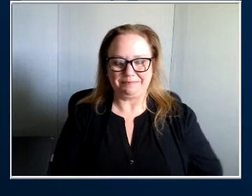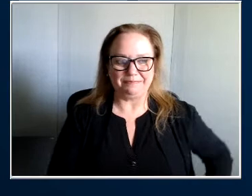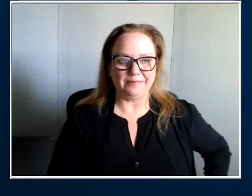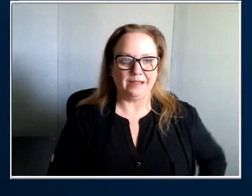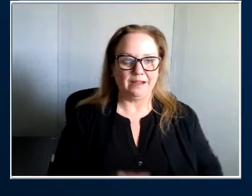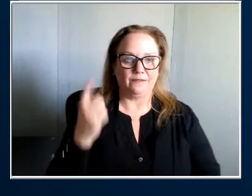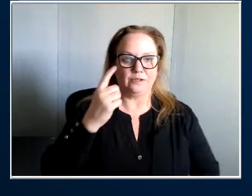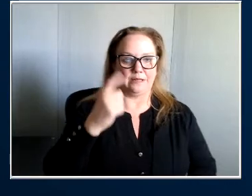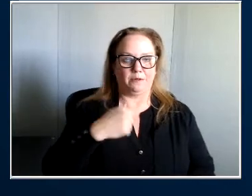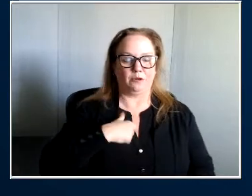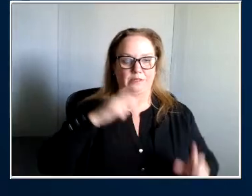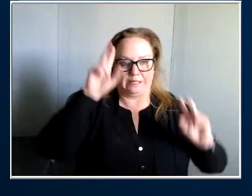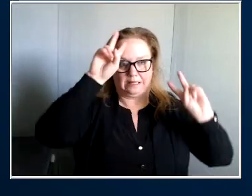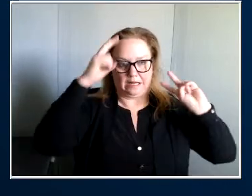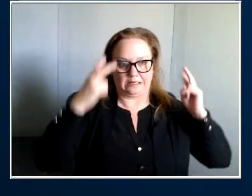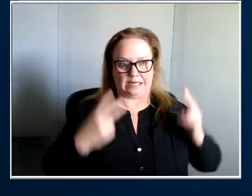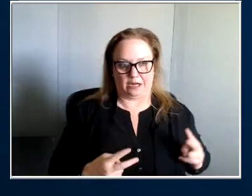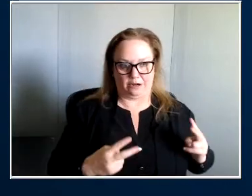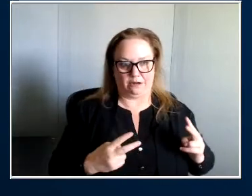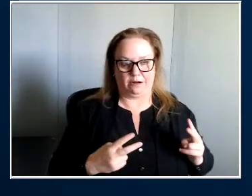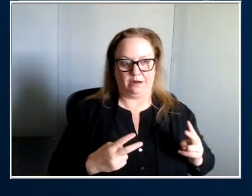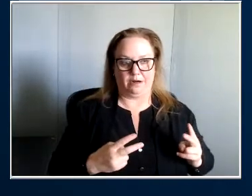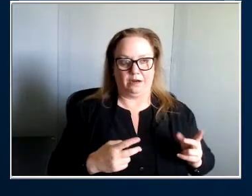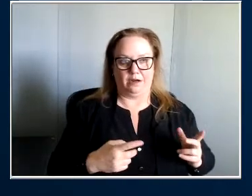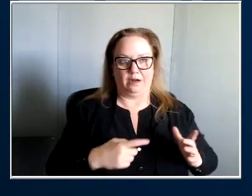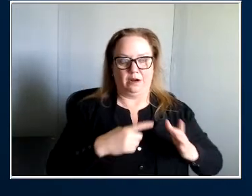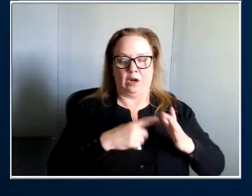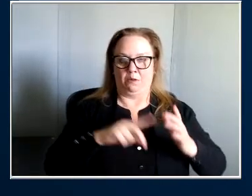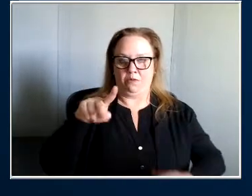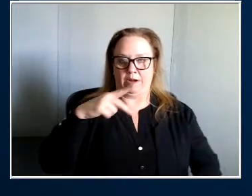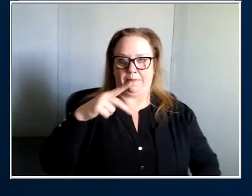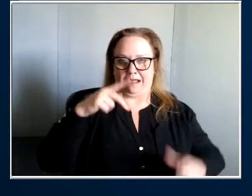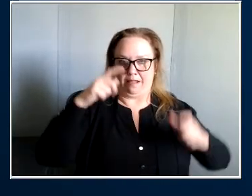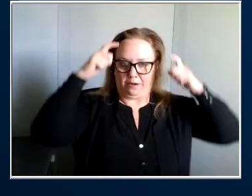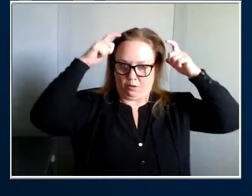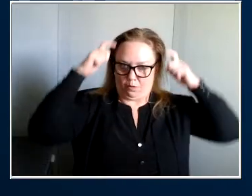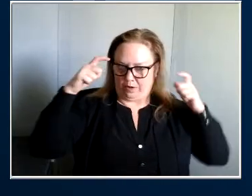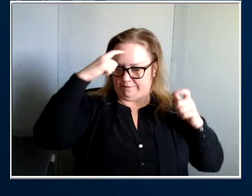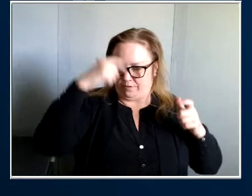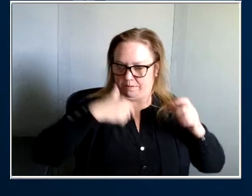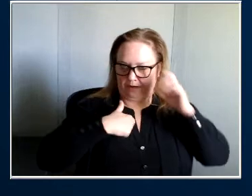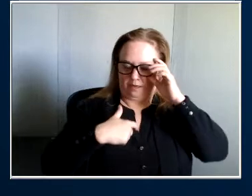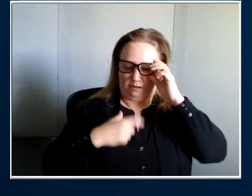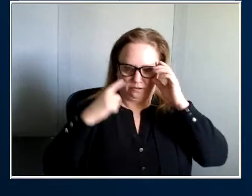also lost or has losing his hair, what do you think about a lavender look? How would that work?